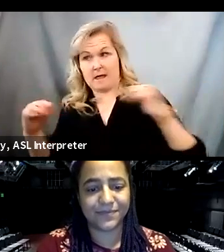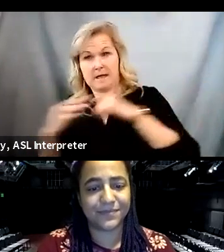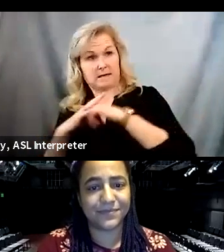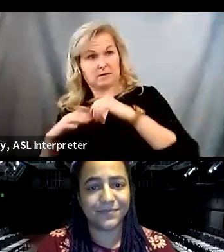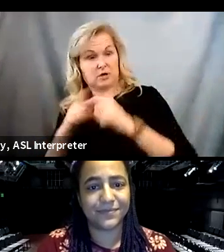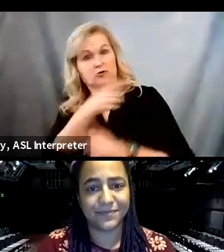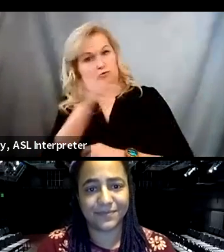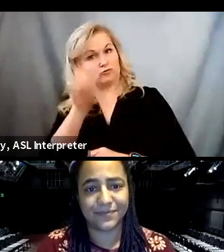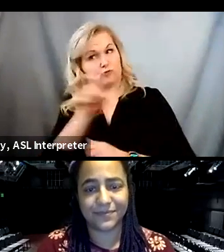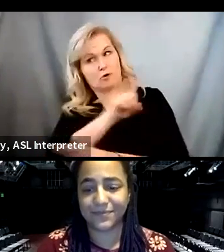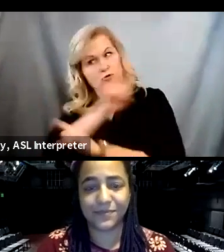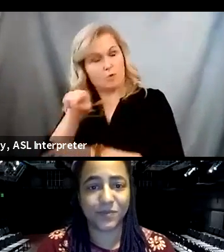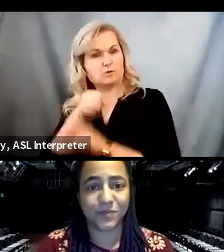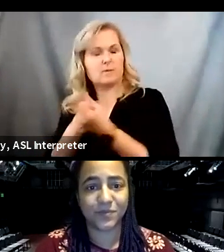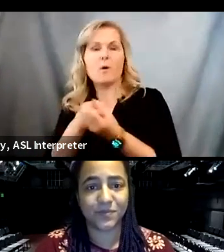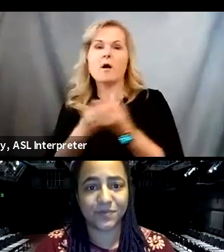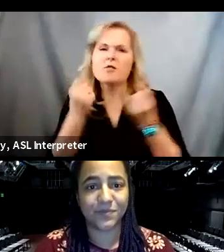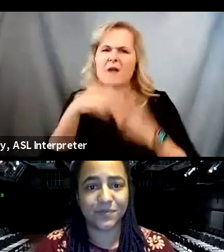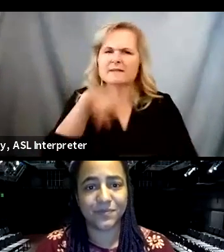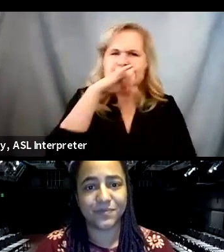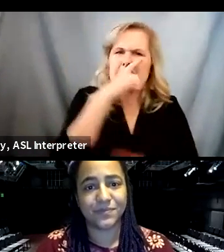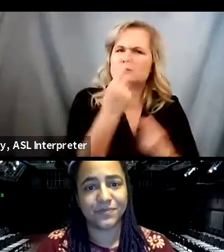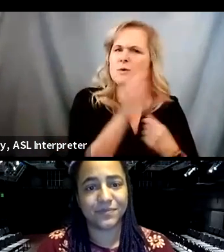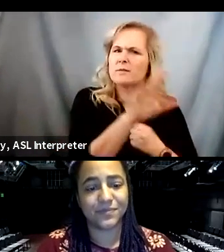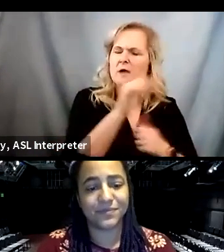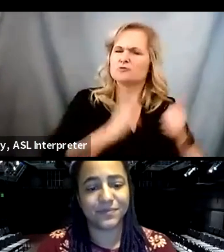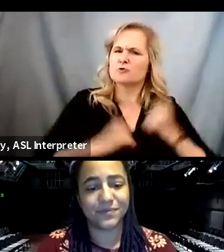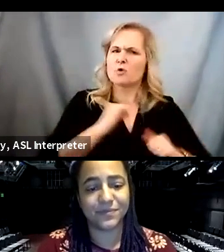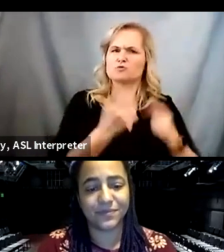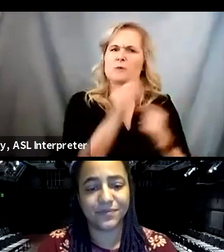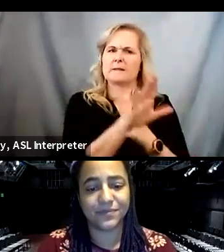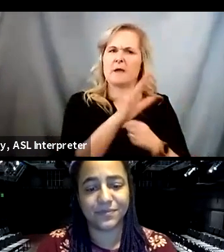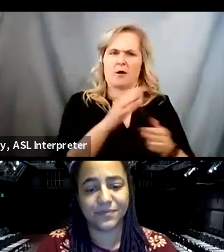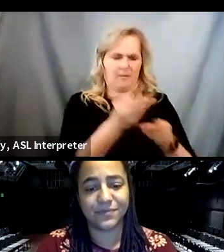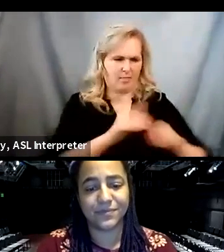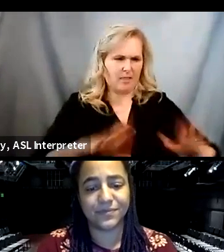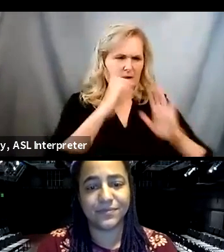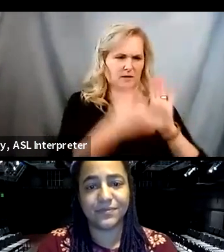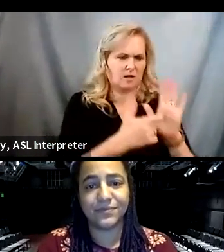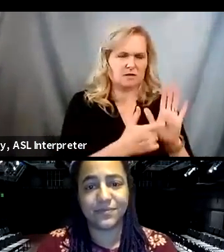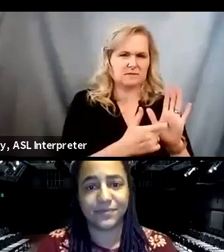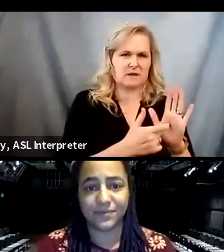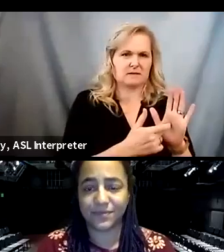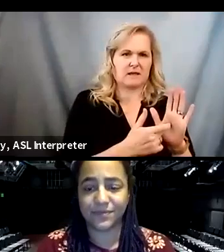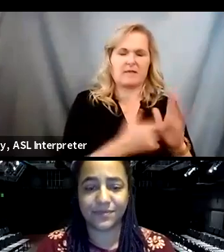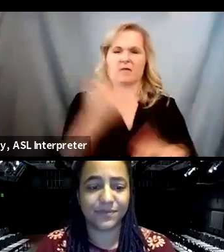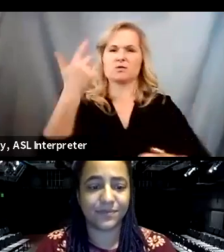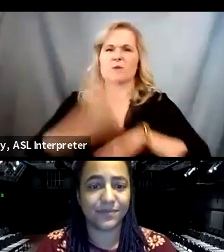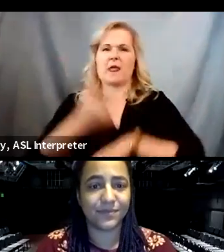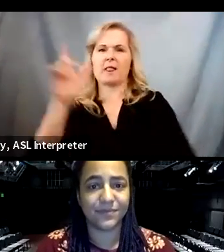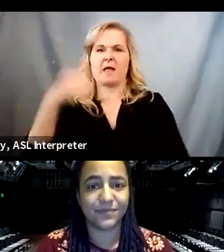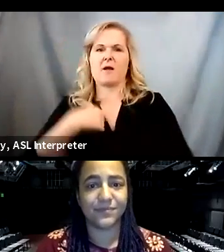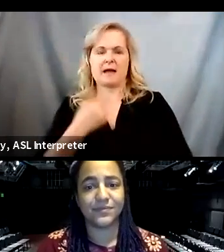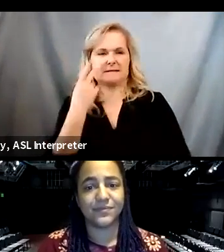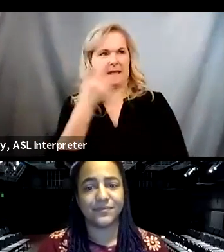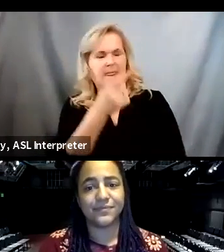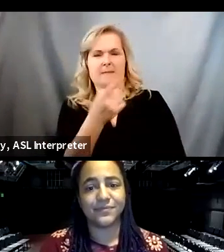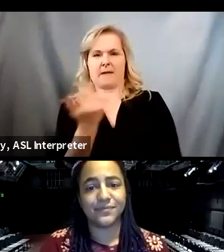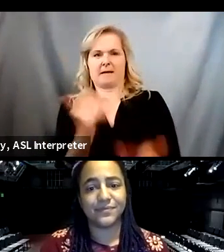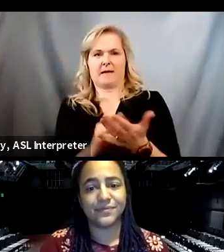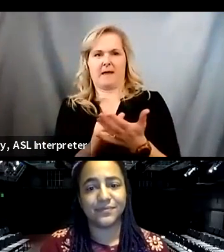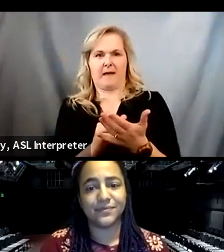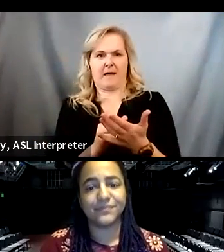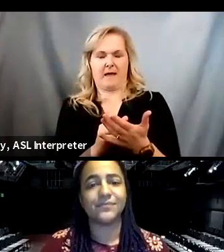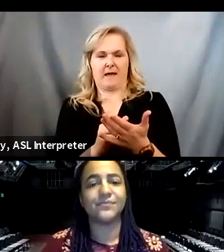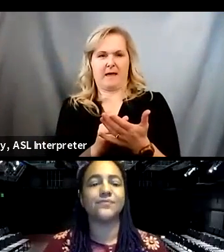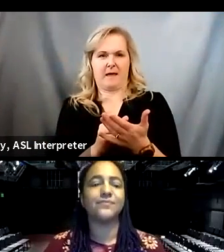are, doing their shows and doing their land acknowledgements, and then I see them, 3 days later at a